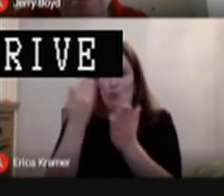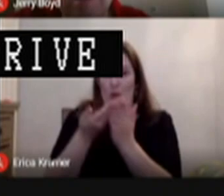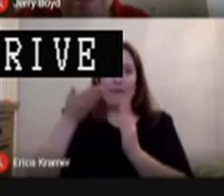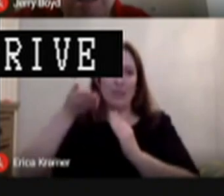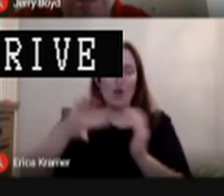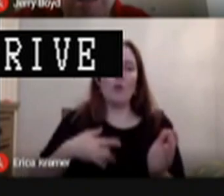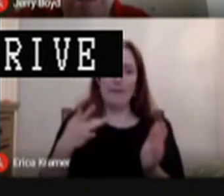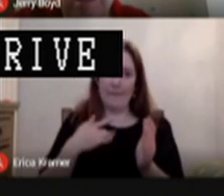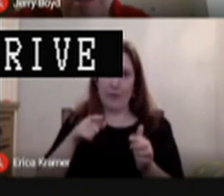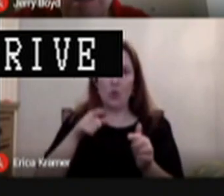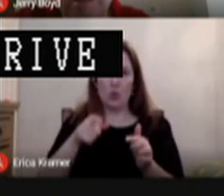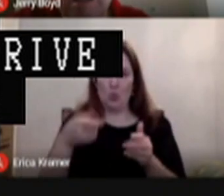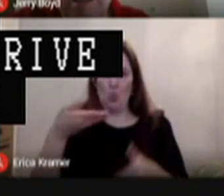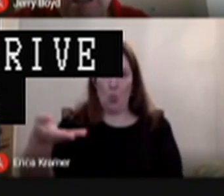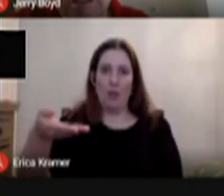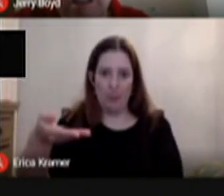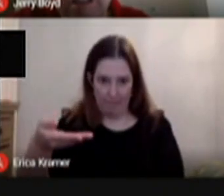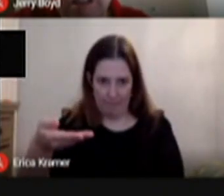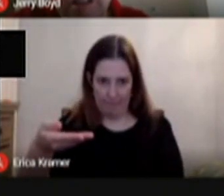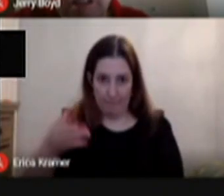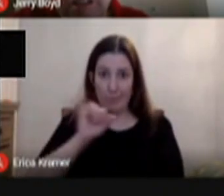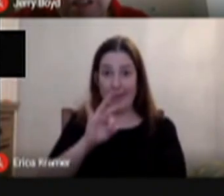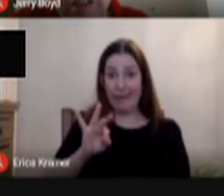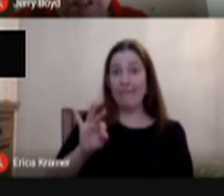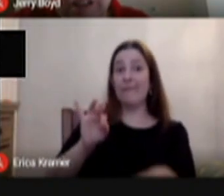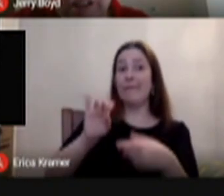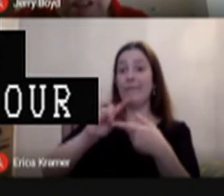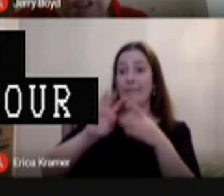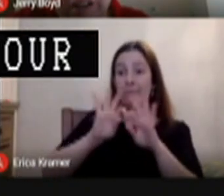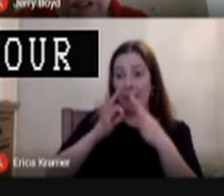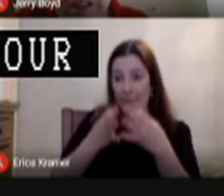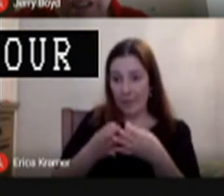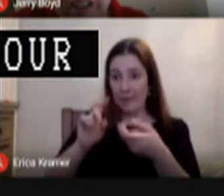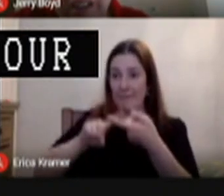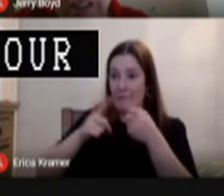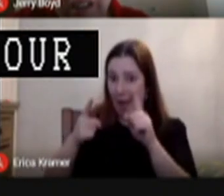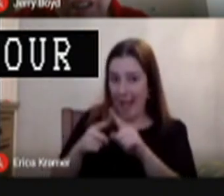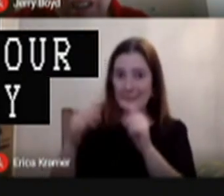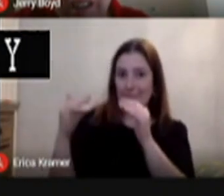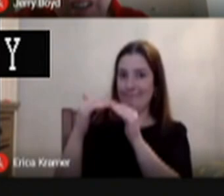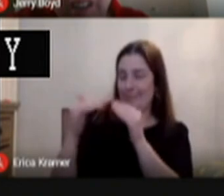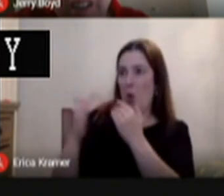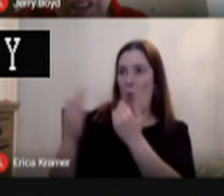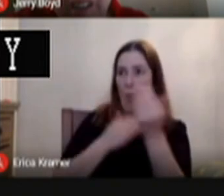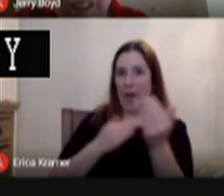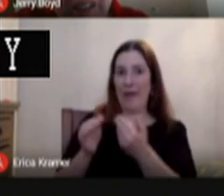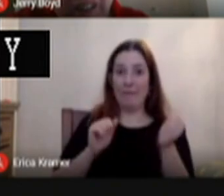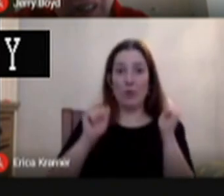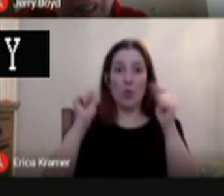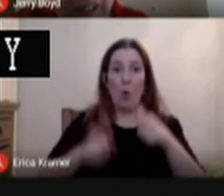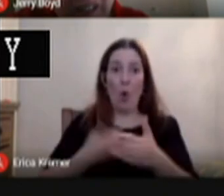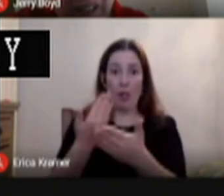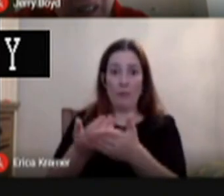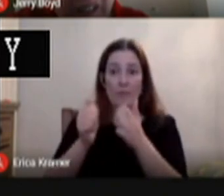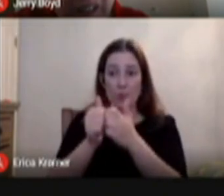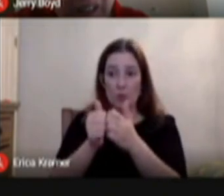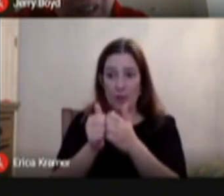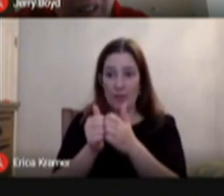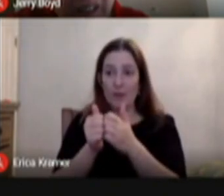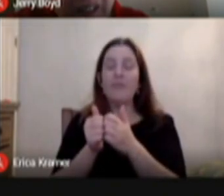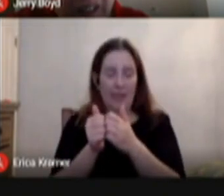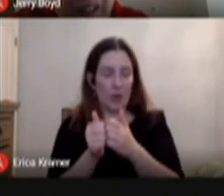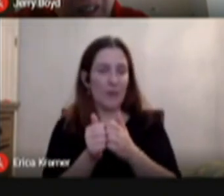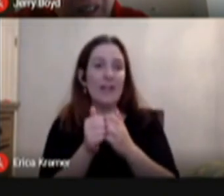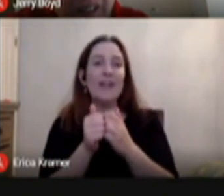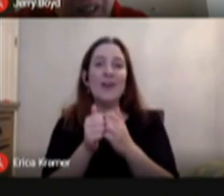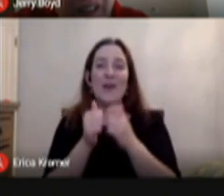arrive side by side together with your friends and neighbors who may have different needs and different abilities. So we're going to walk